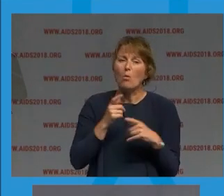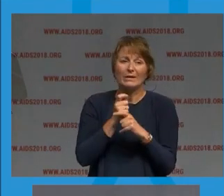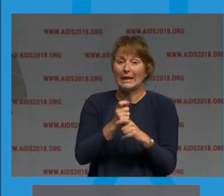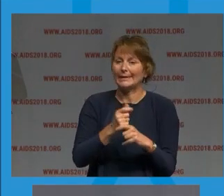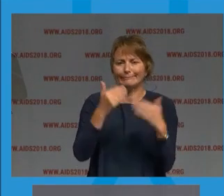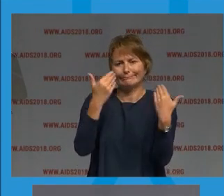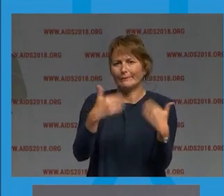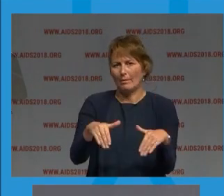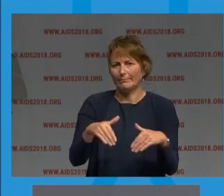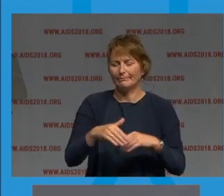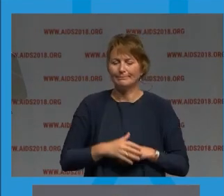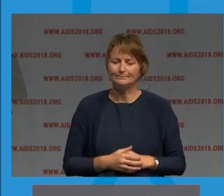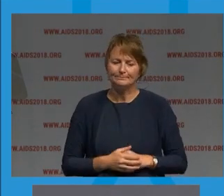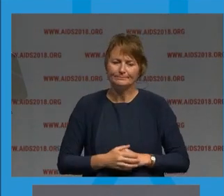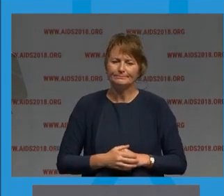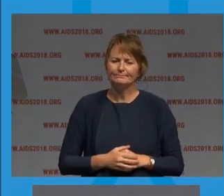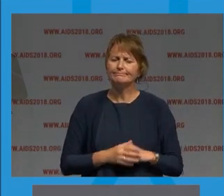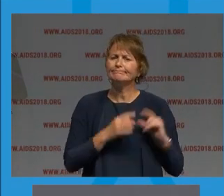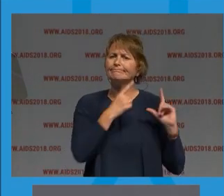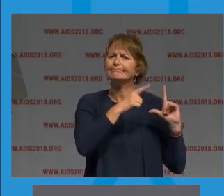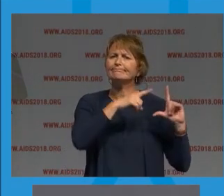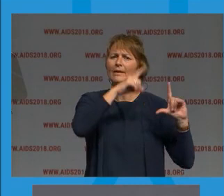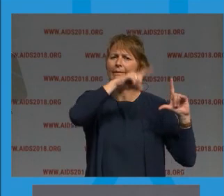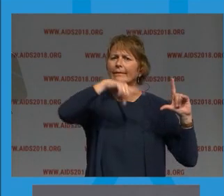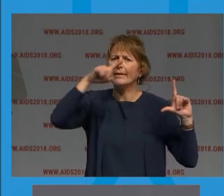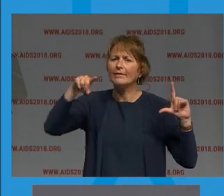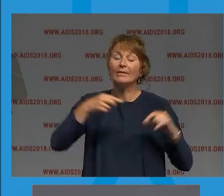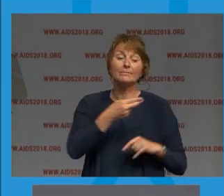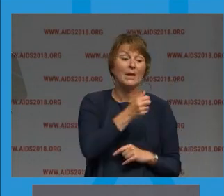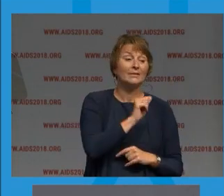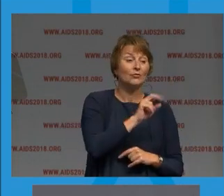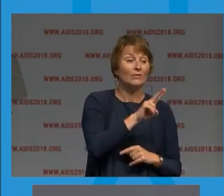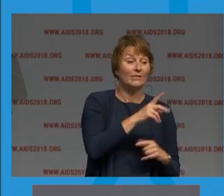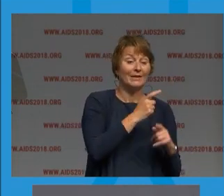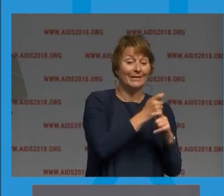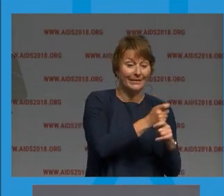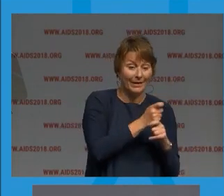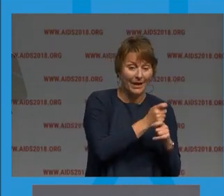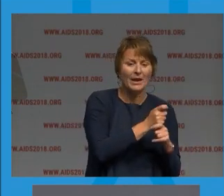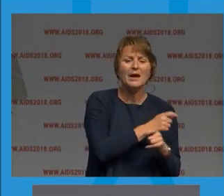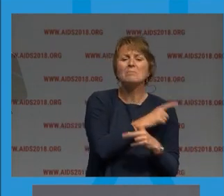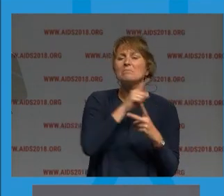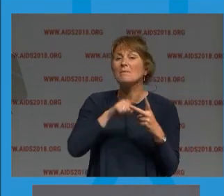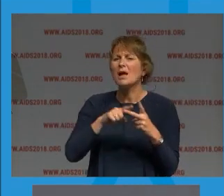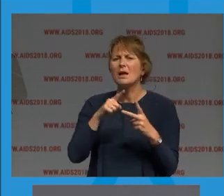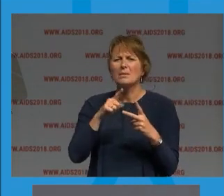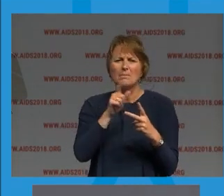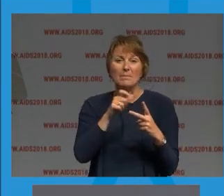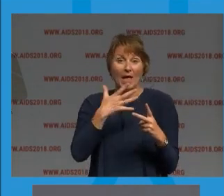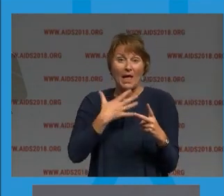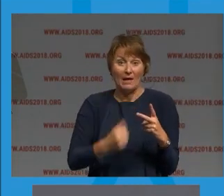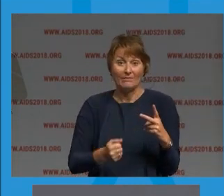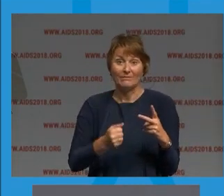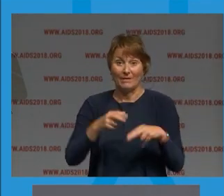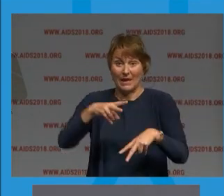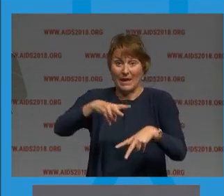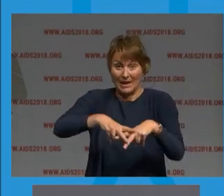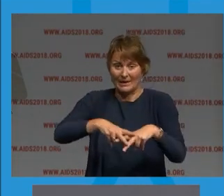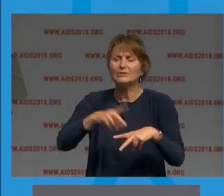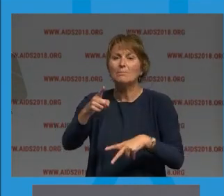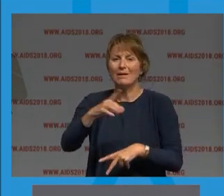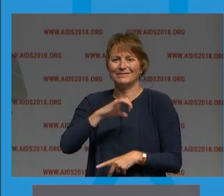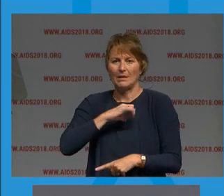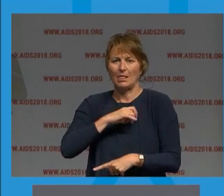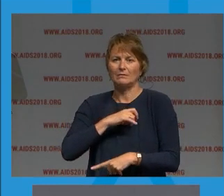This graph demonstrates the difference between HIV care continuum, contrasting it among people living with HIV who inject drugs, the